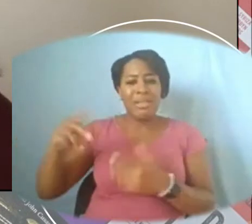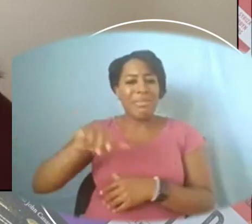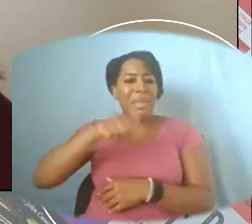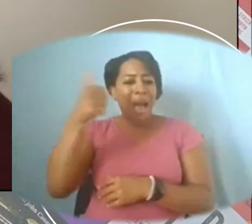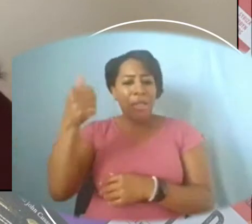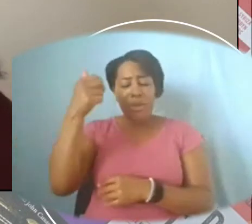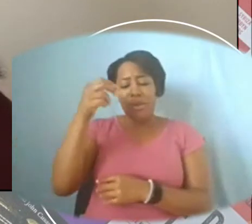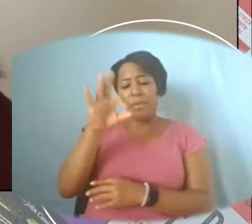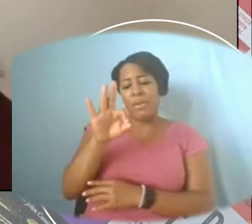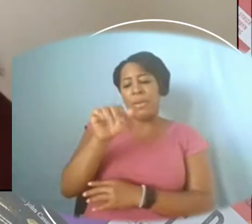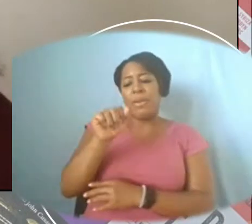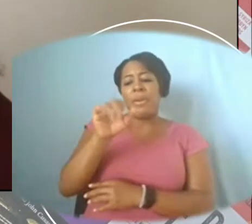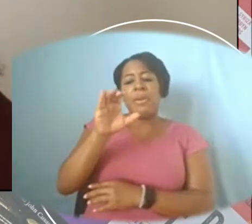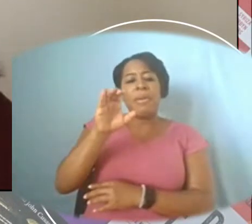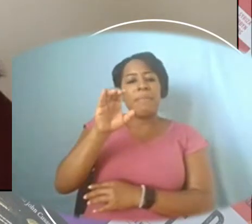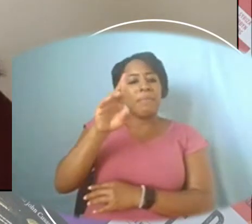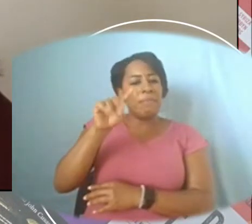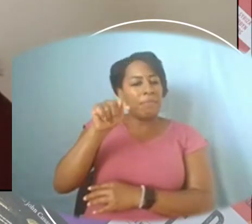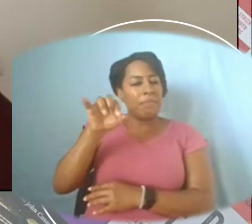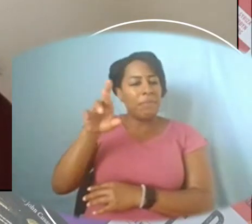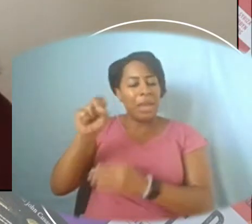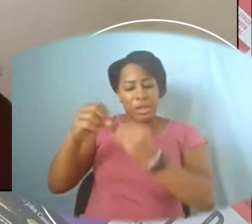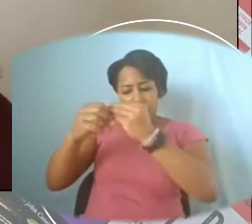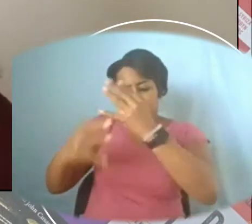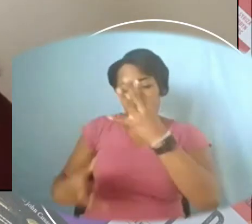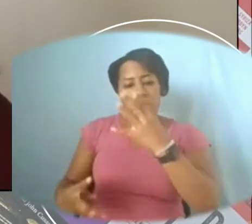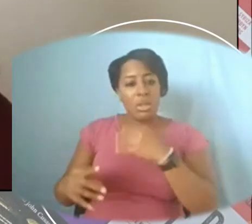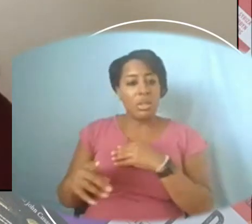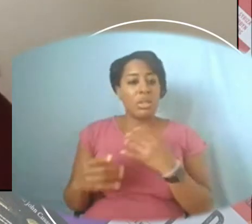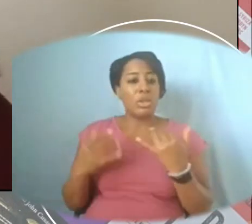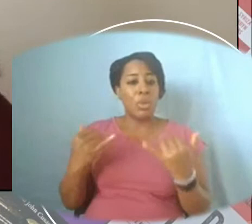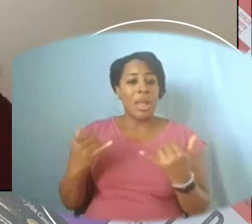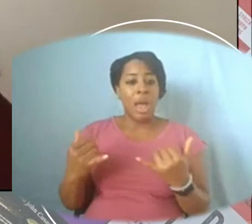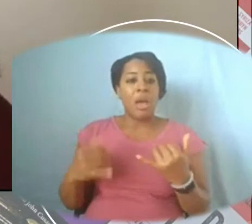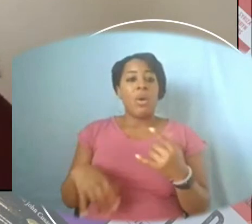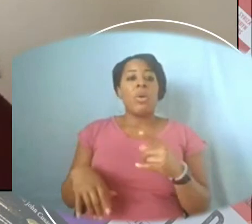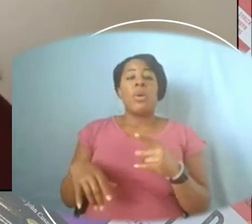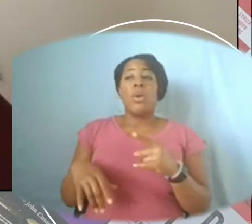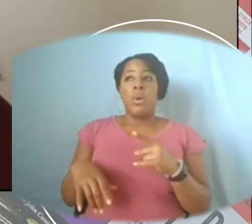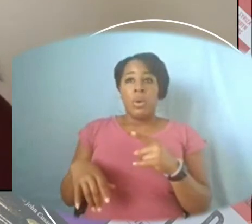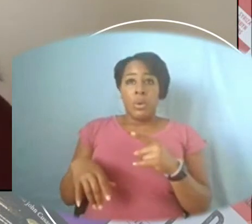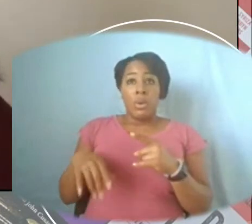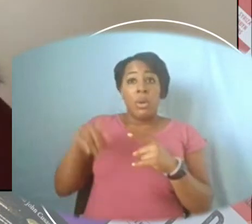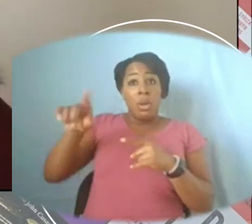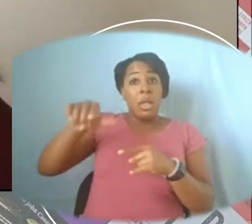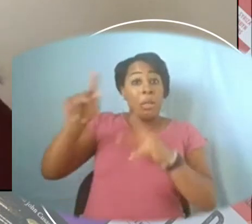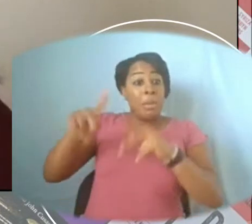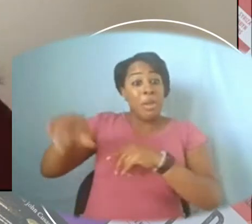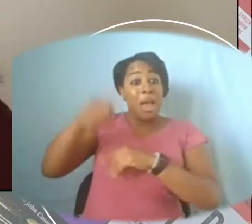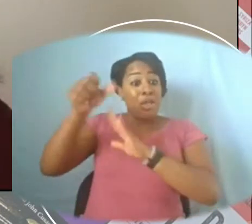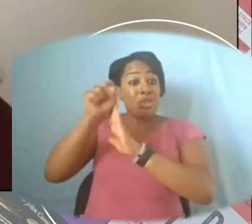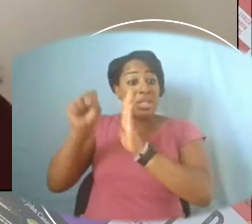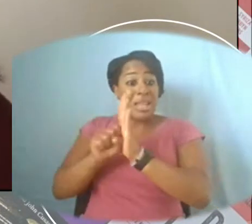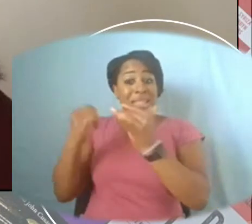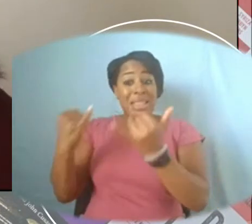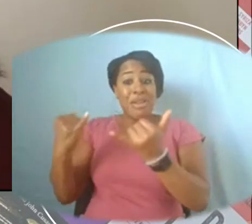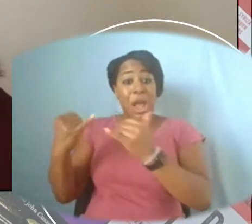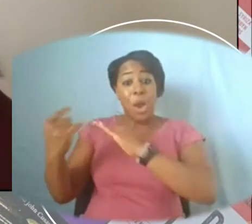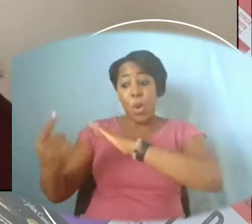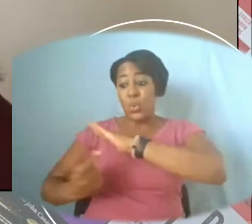the ones that are in other states are also and quarantined in their states because of so much COVID,